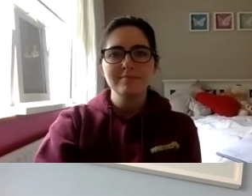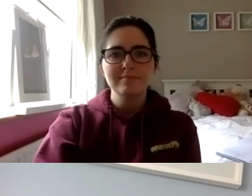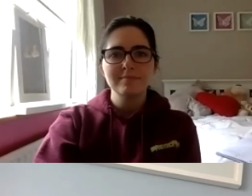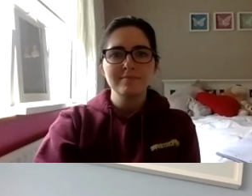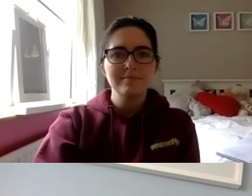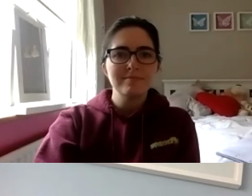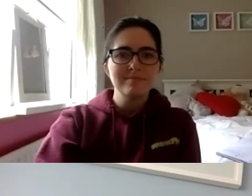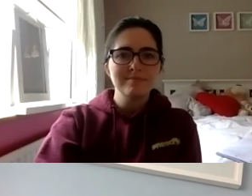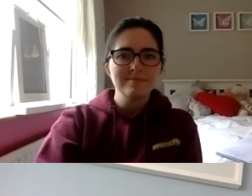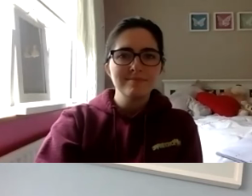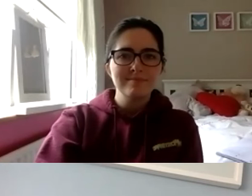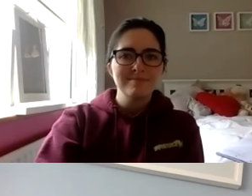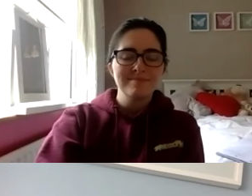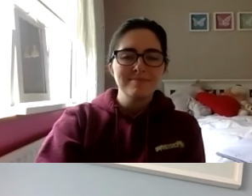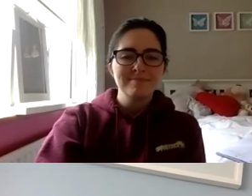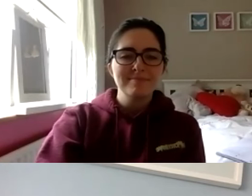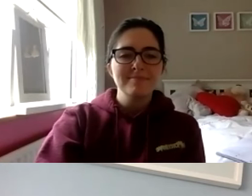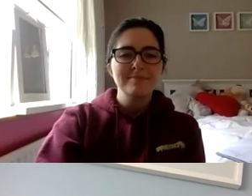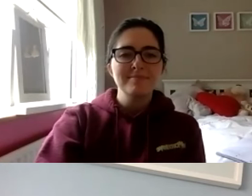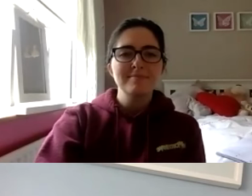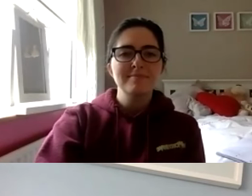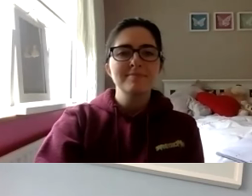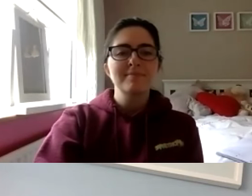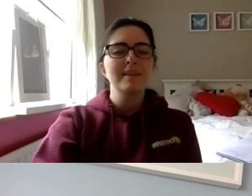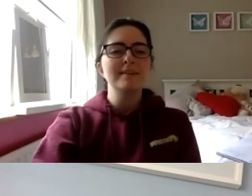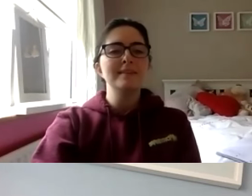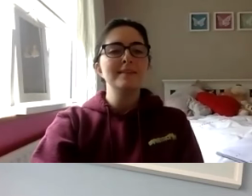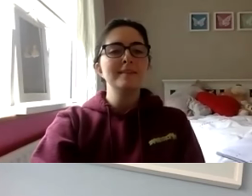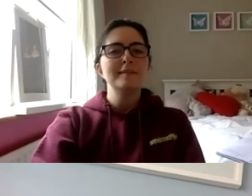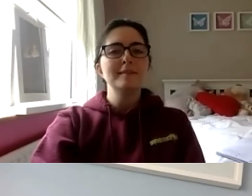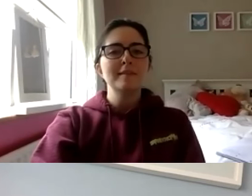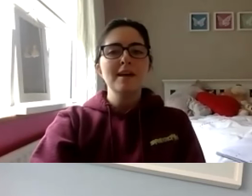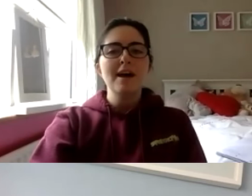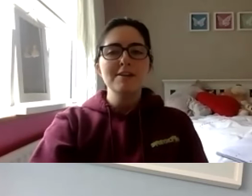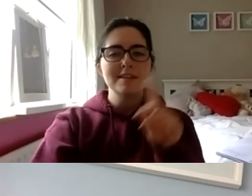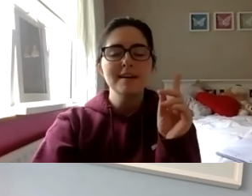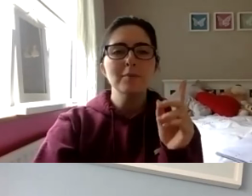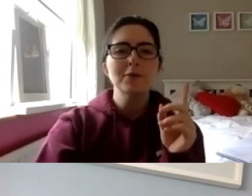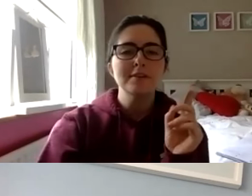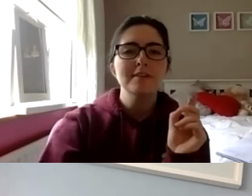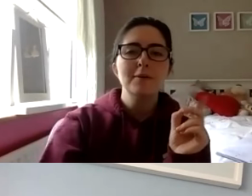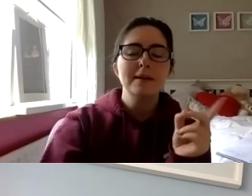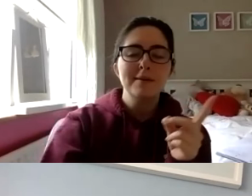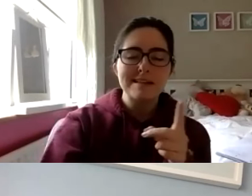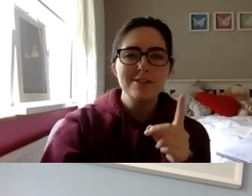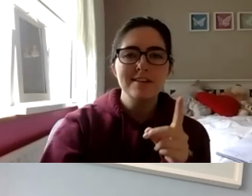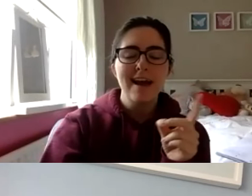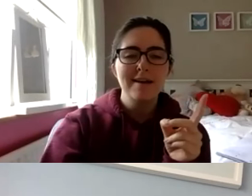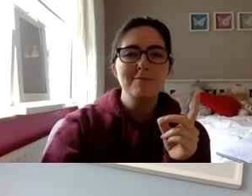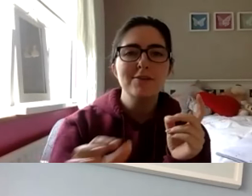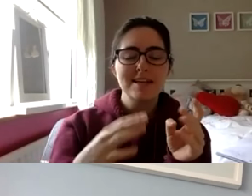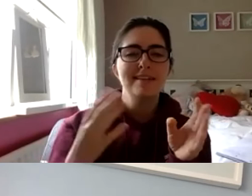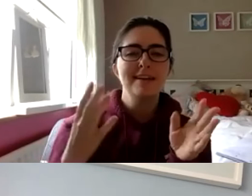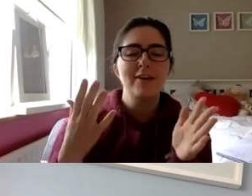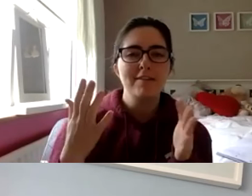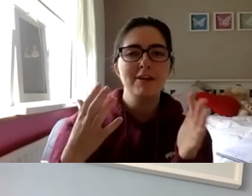want to ask. So I don't know, it's a lot of information. Mm-hmm. I just had one quick question.